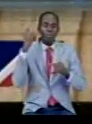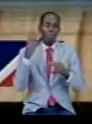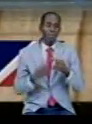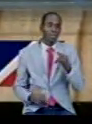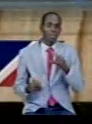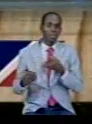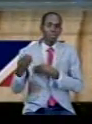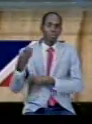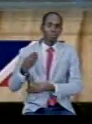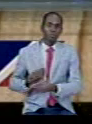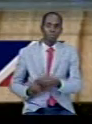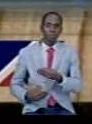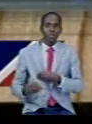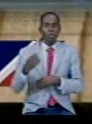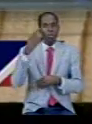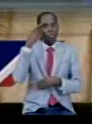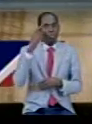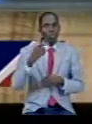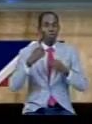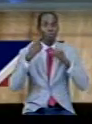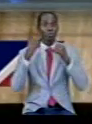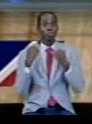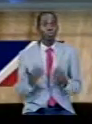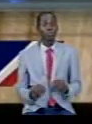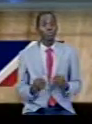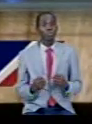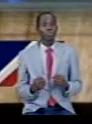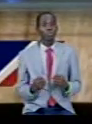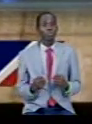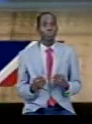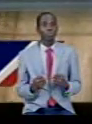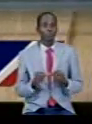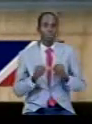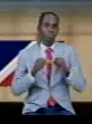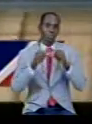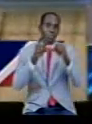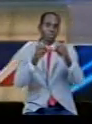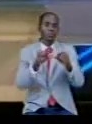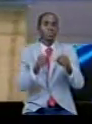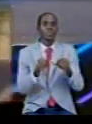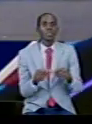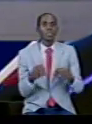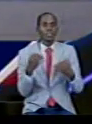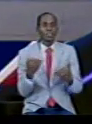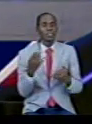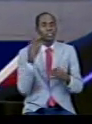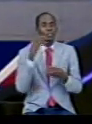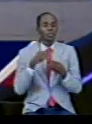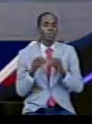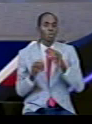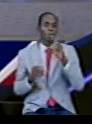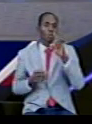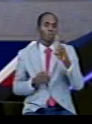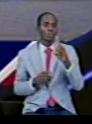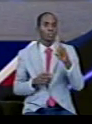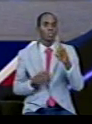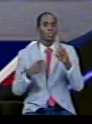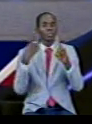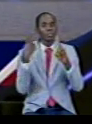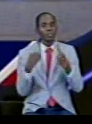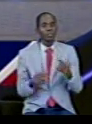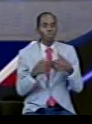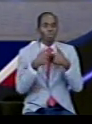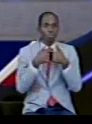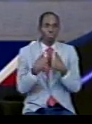inheritance for firm steadfastness. Let's look at number one there. Number one, the